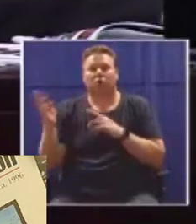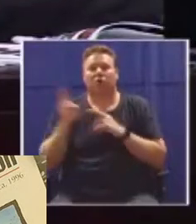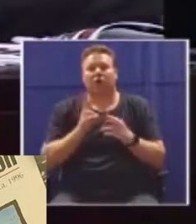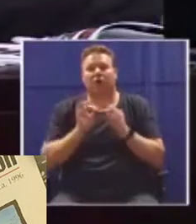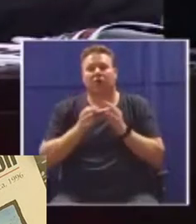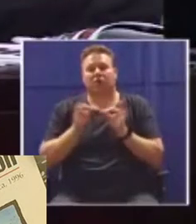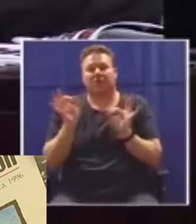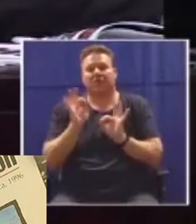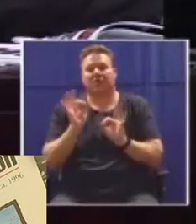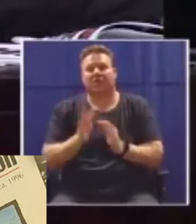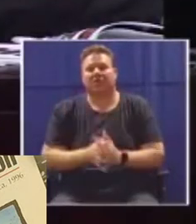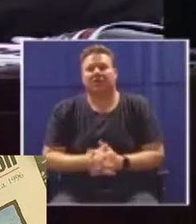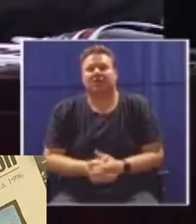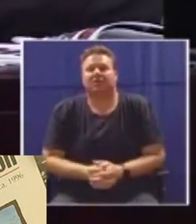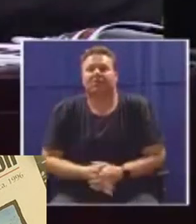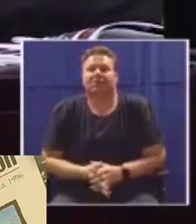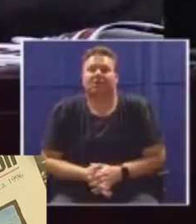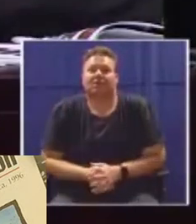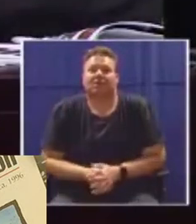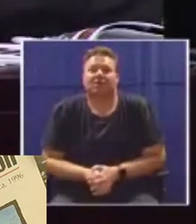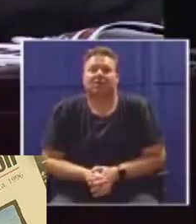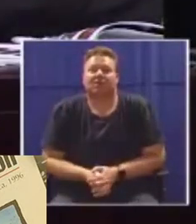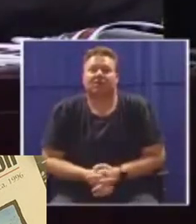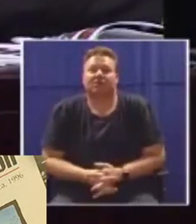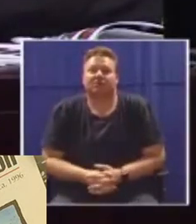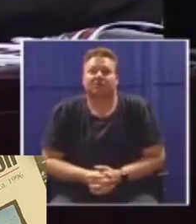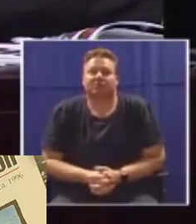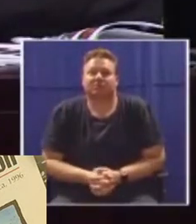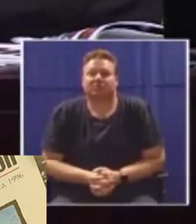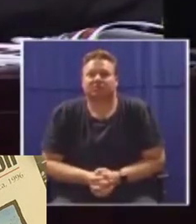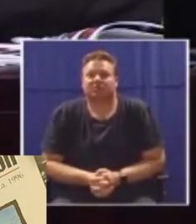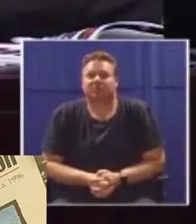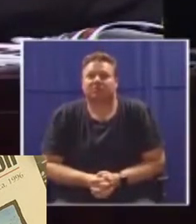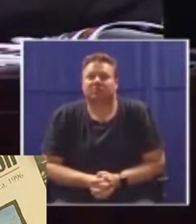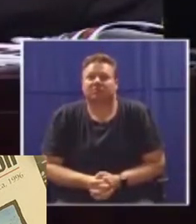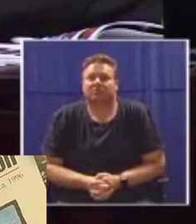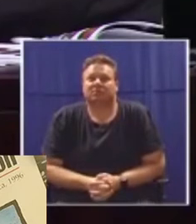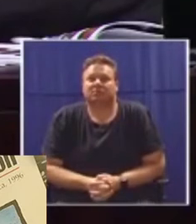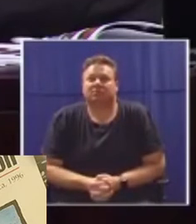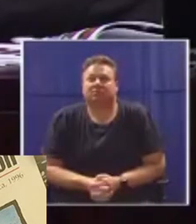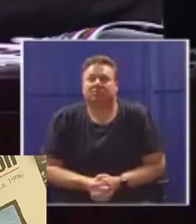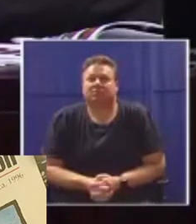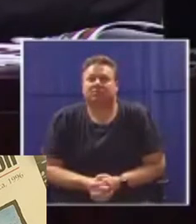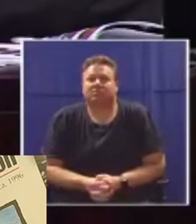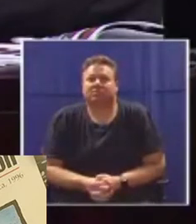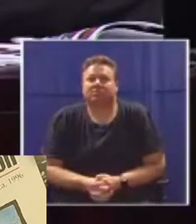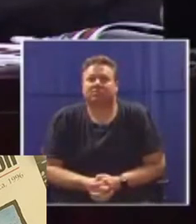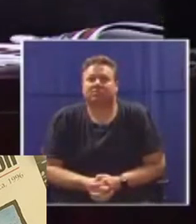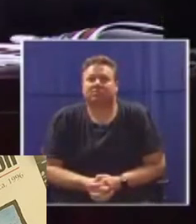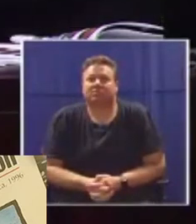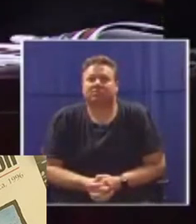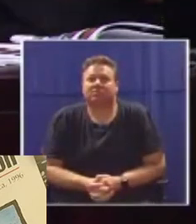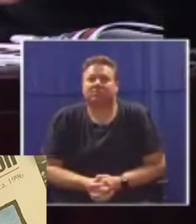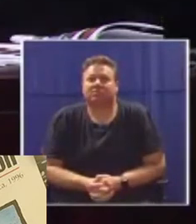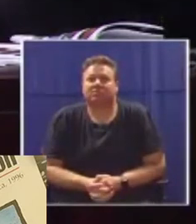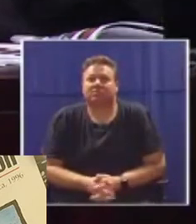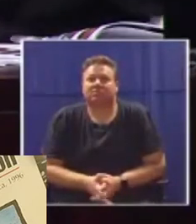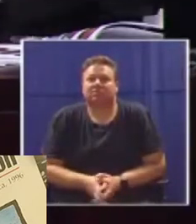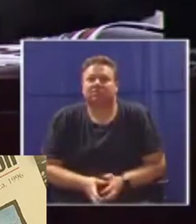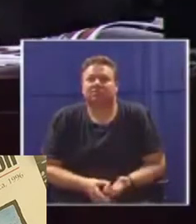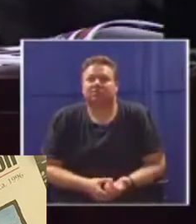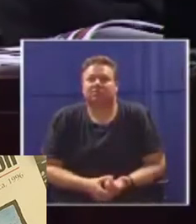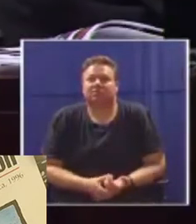ke tsamaise le badudi ba Aforika Borwa ka akaretša. Modula setulo a di re thuše selo